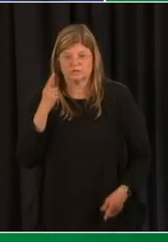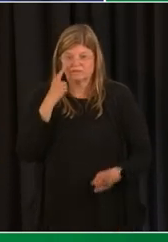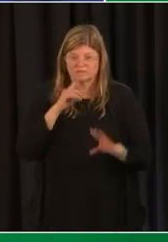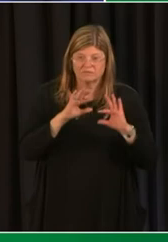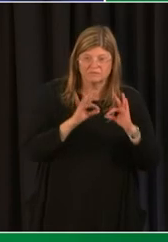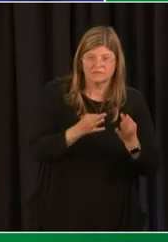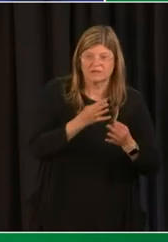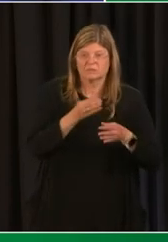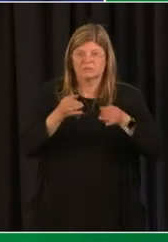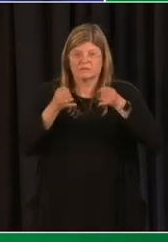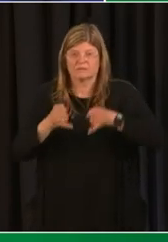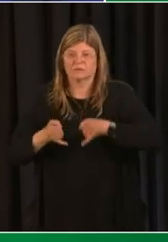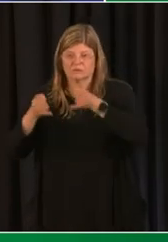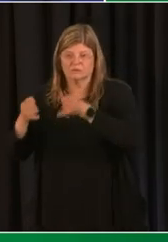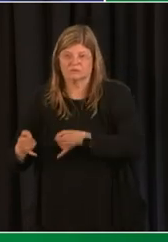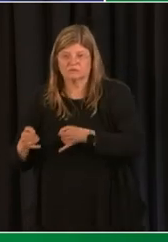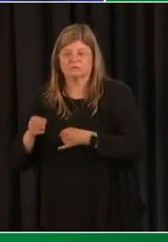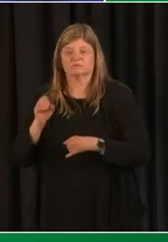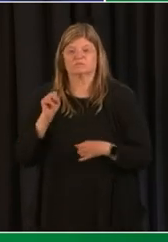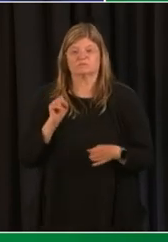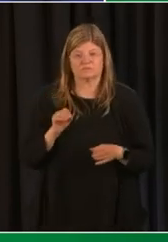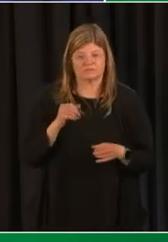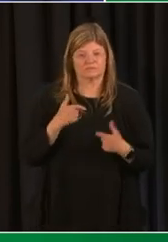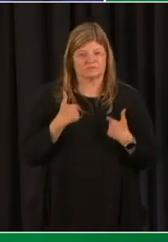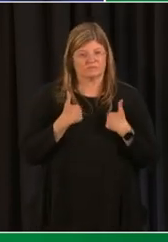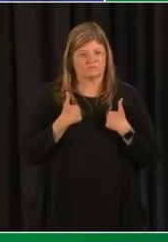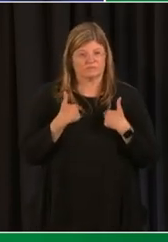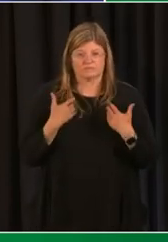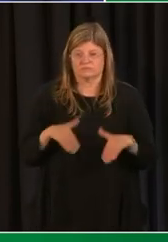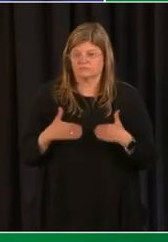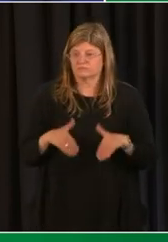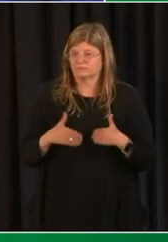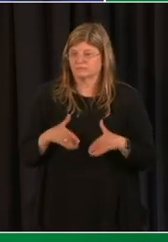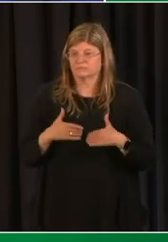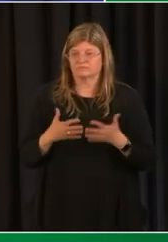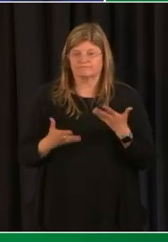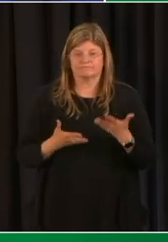traumatic for individuals. And so we're at this very